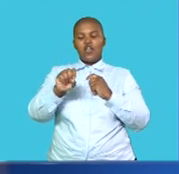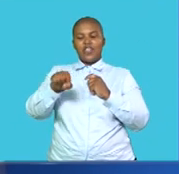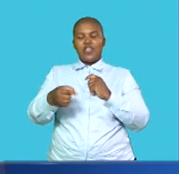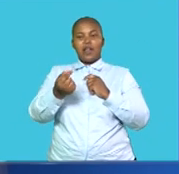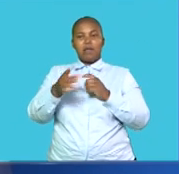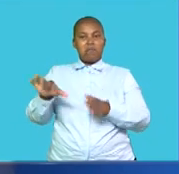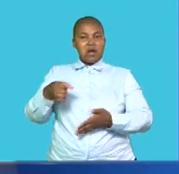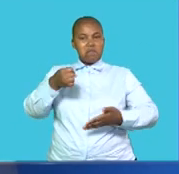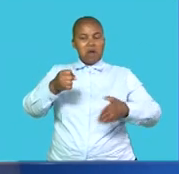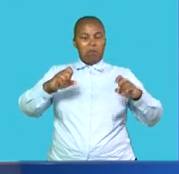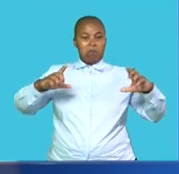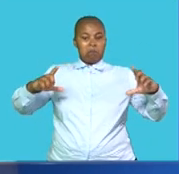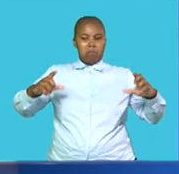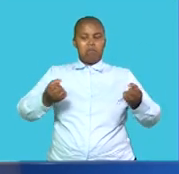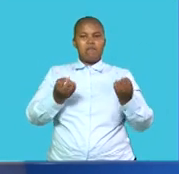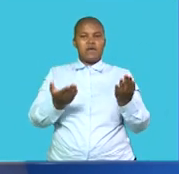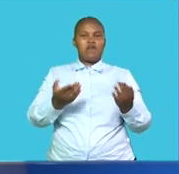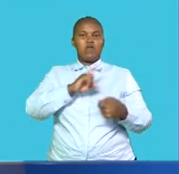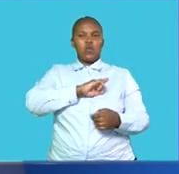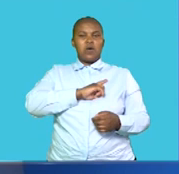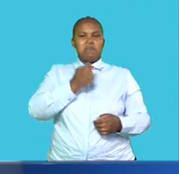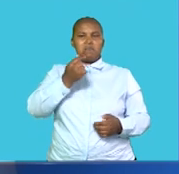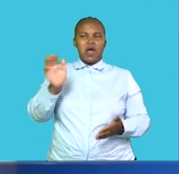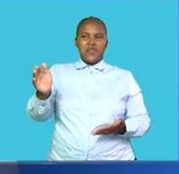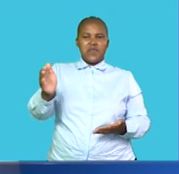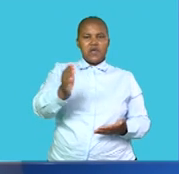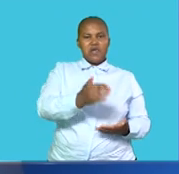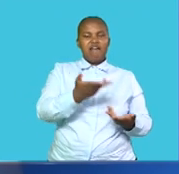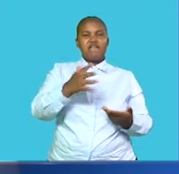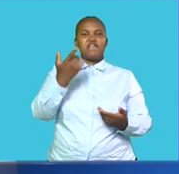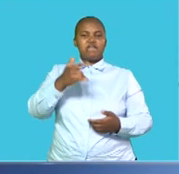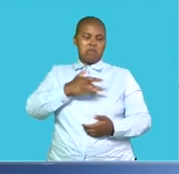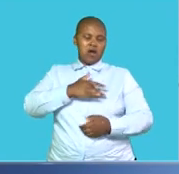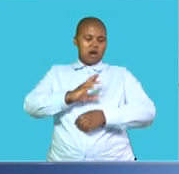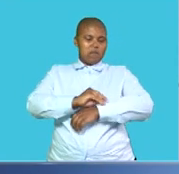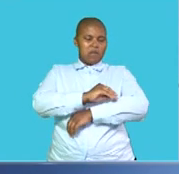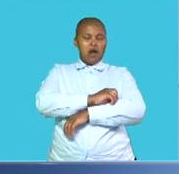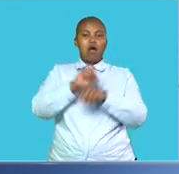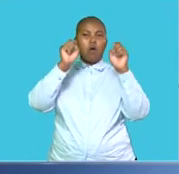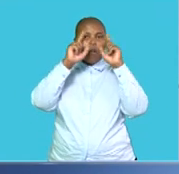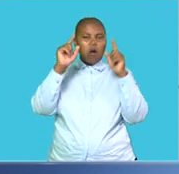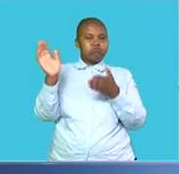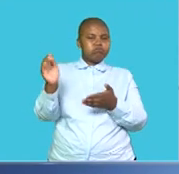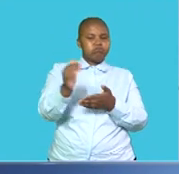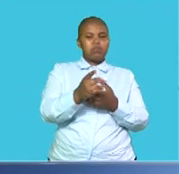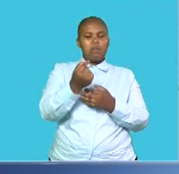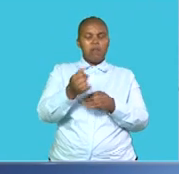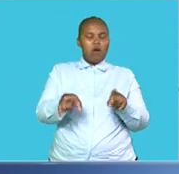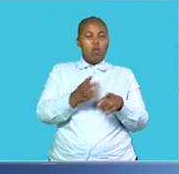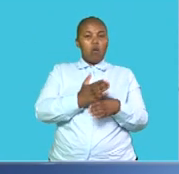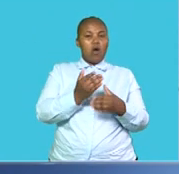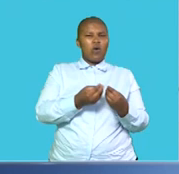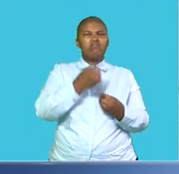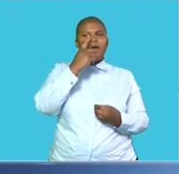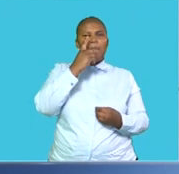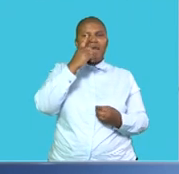check. For funds that we raised in our breast cancer awareness campaign. It was a collaboration with Clover and PinkDrive, and